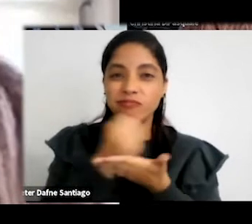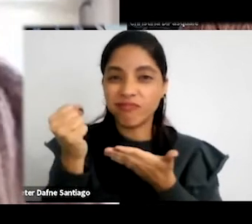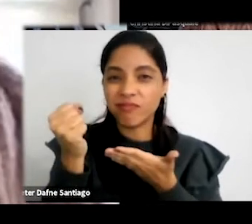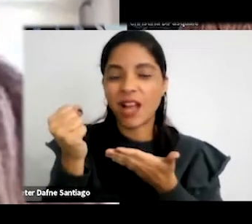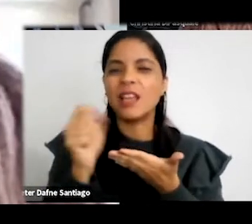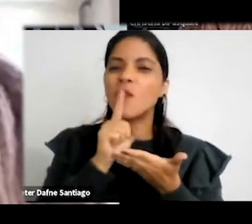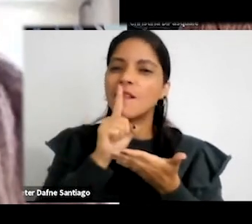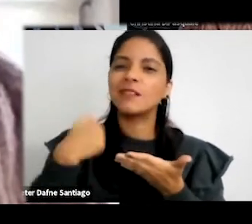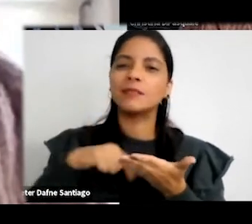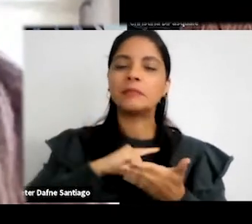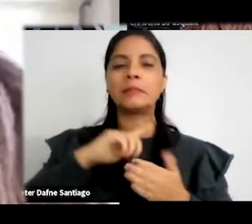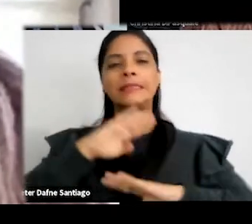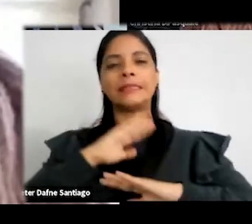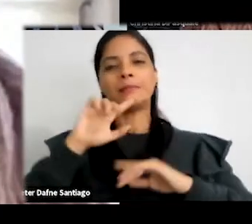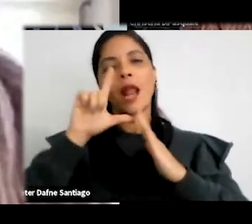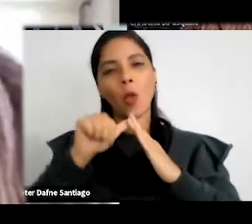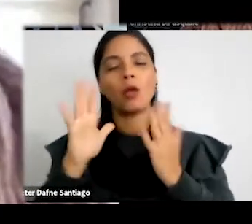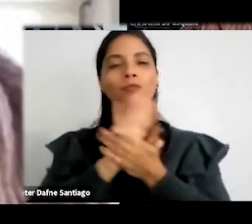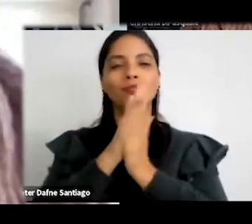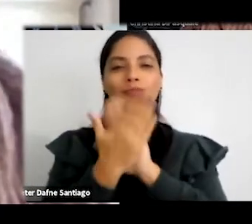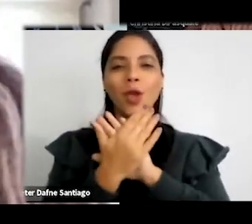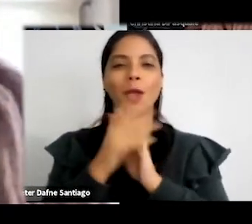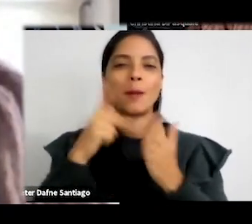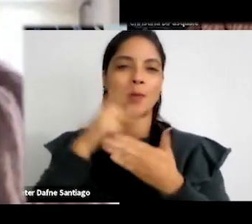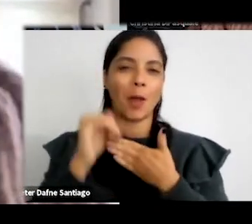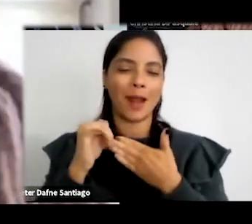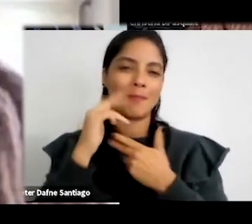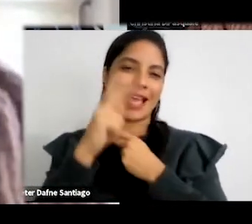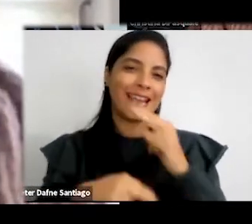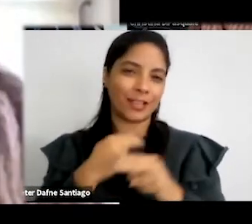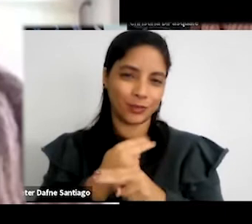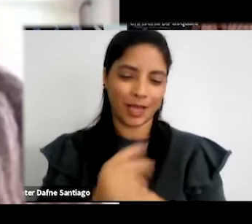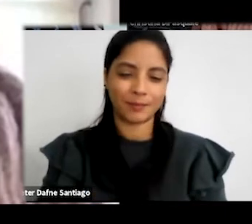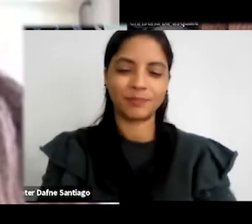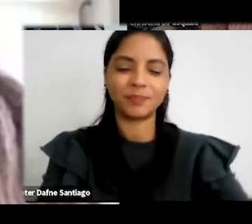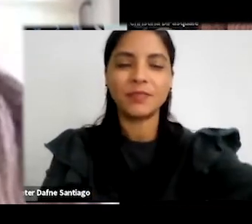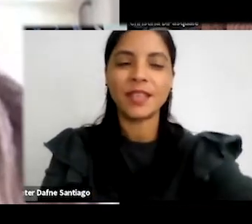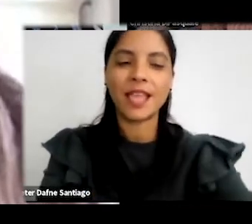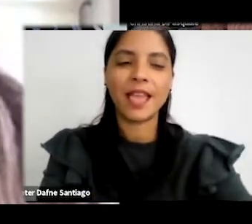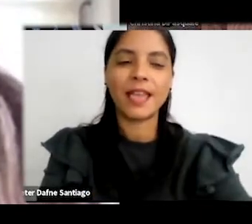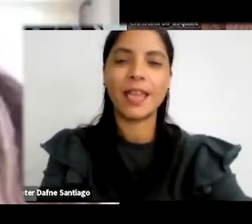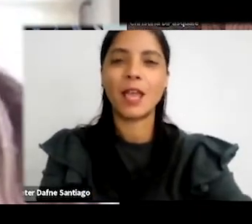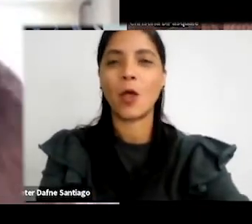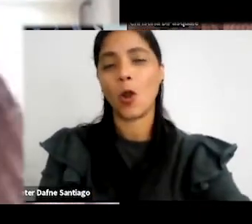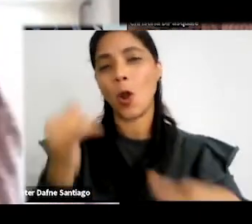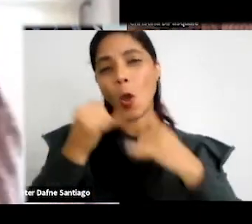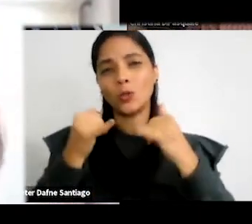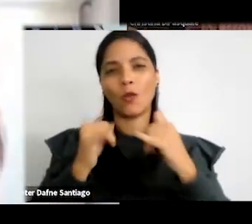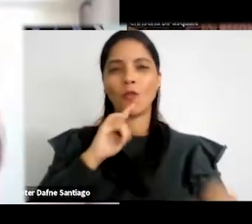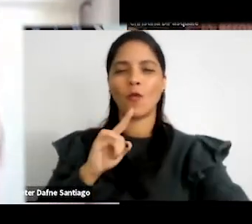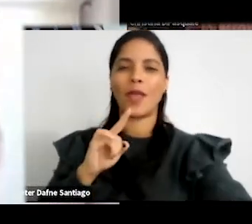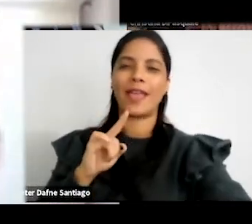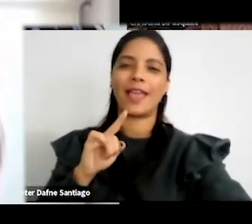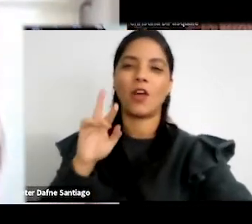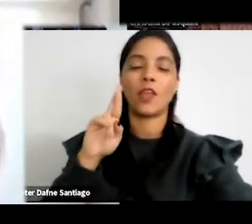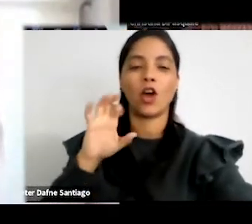show. And then the last thing I'll mention is the Rockefeller Archives, just because sometimes funders will find too,